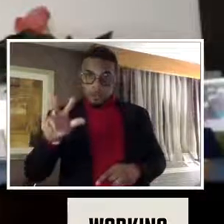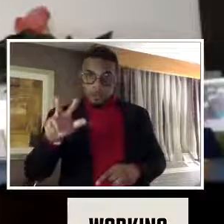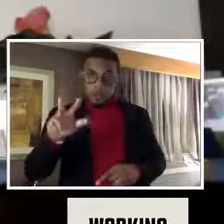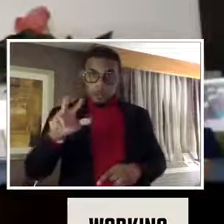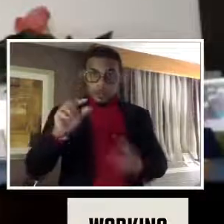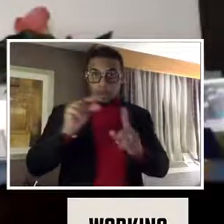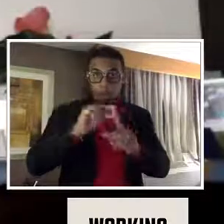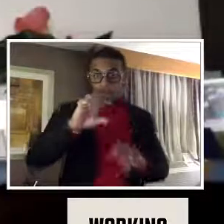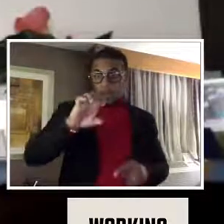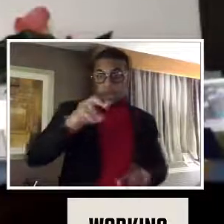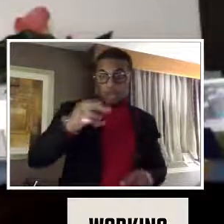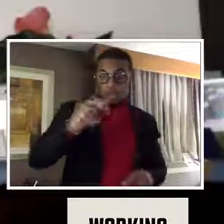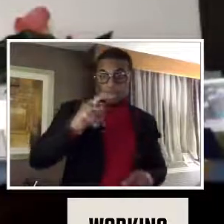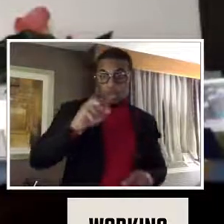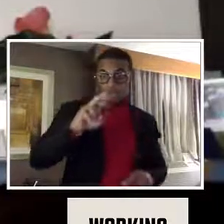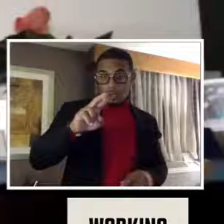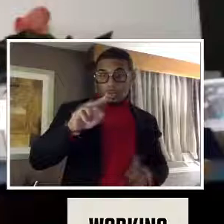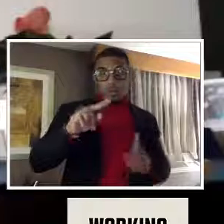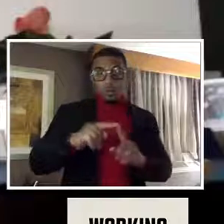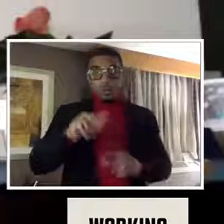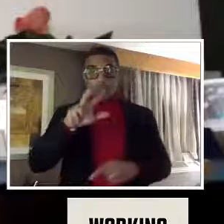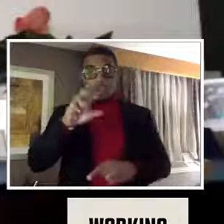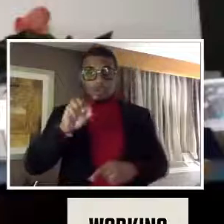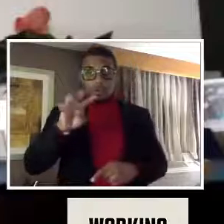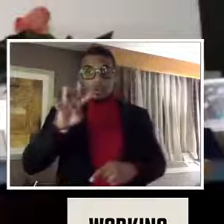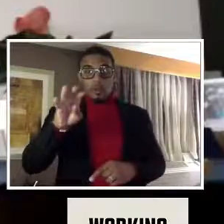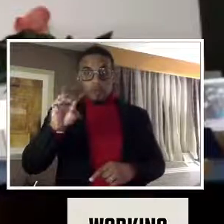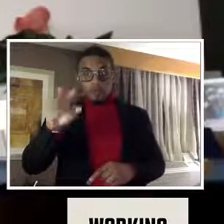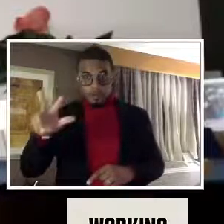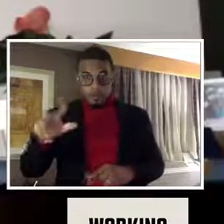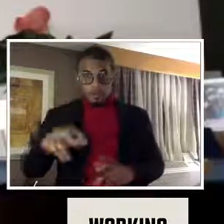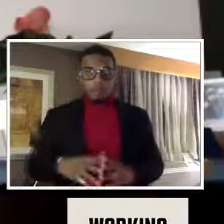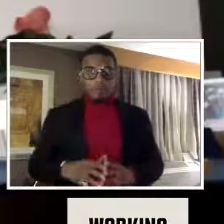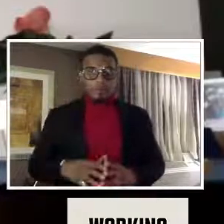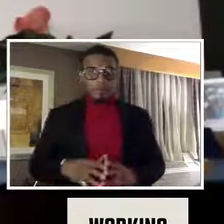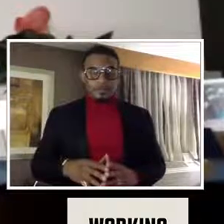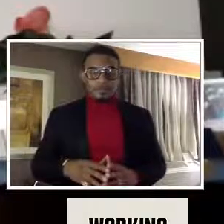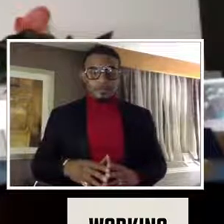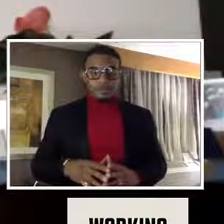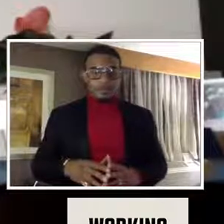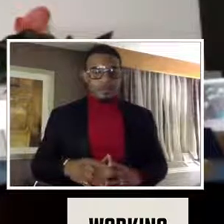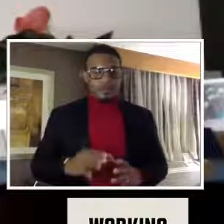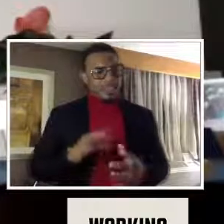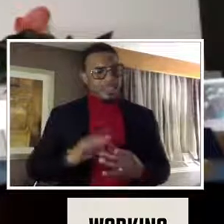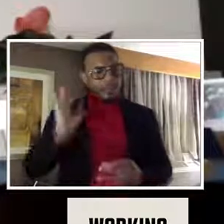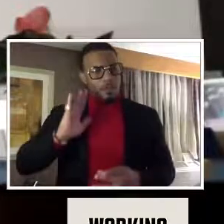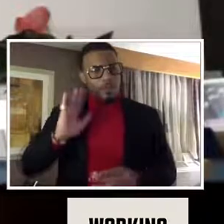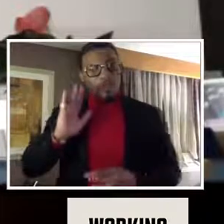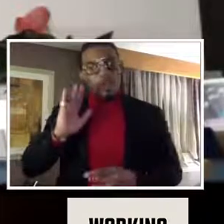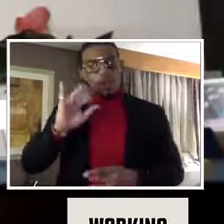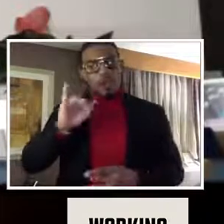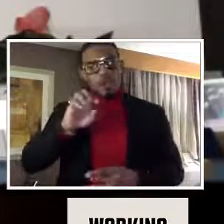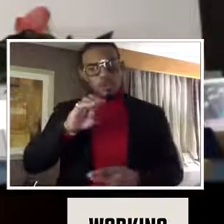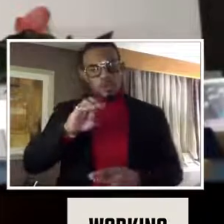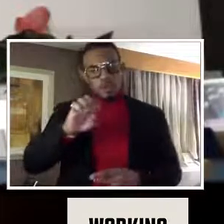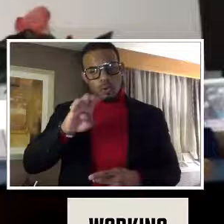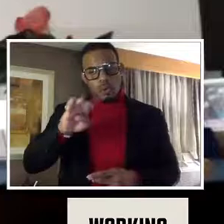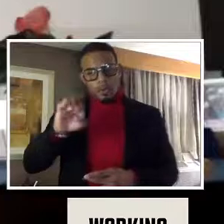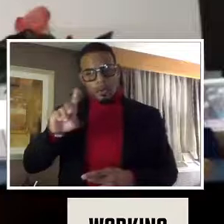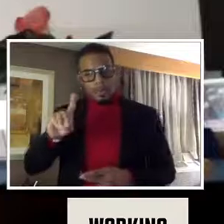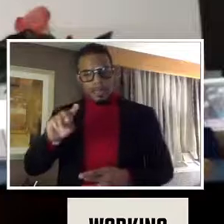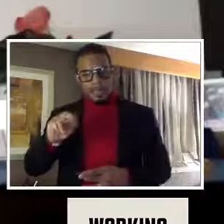the word charter to 30403. You know, I said earlier, Joe Biden is a doorway, not a